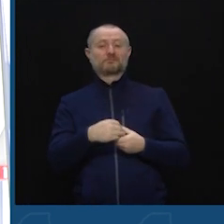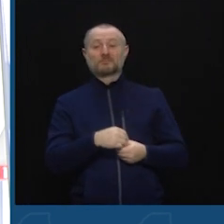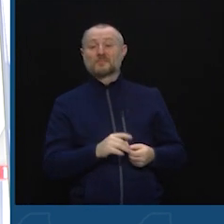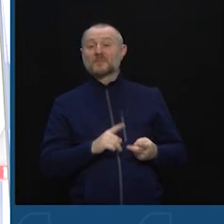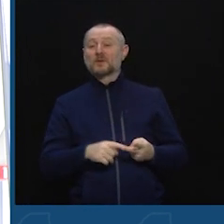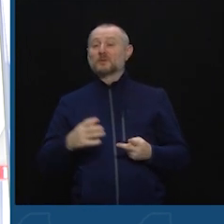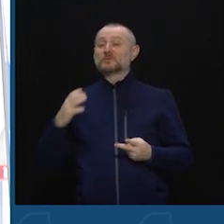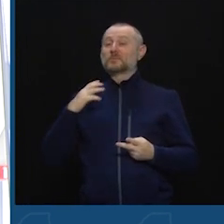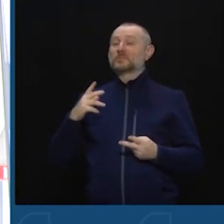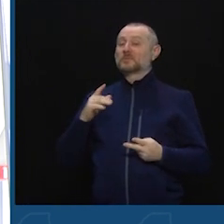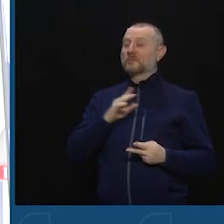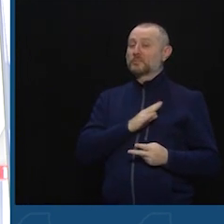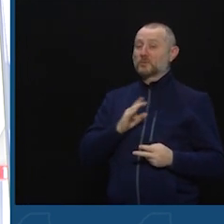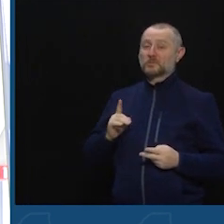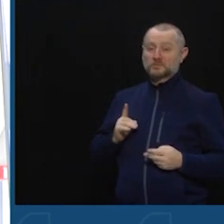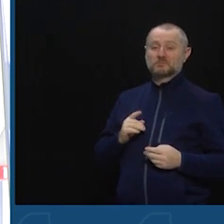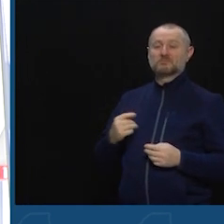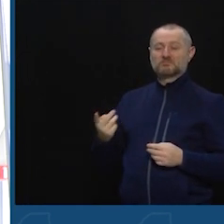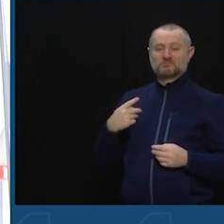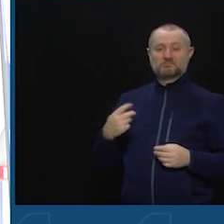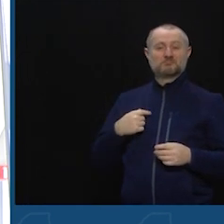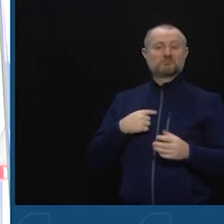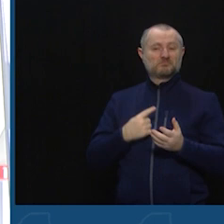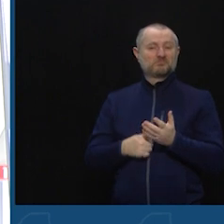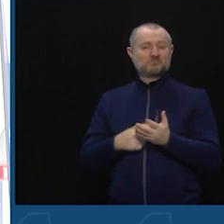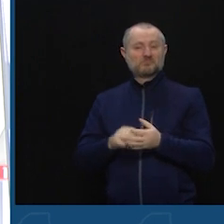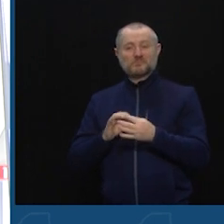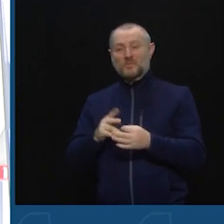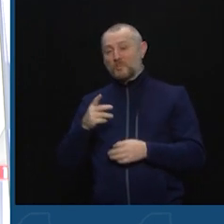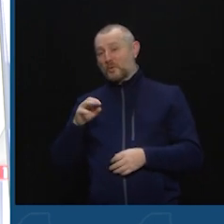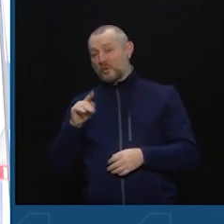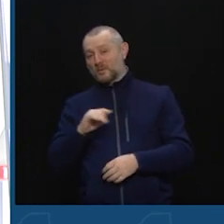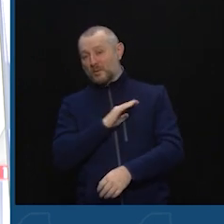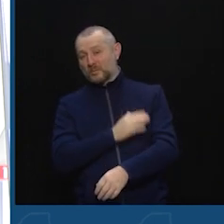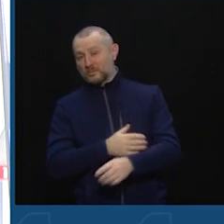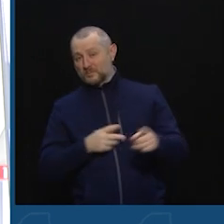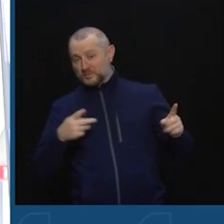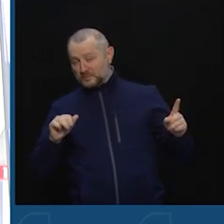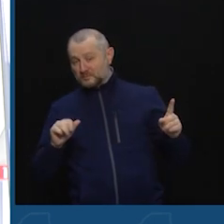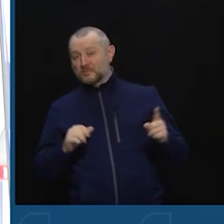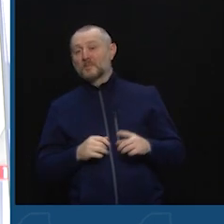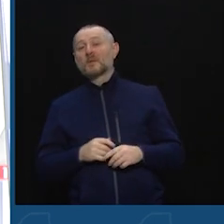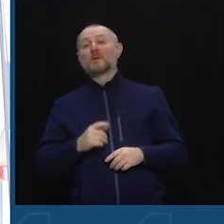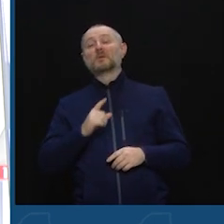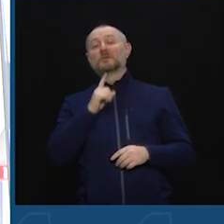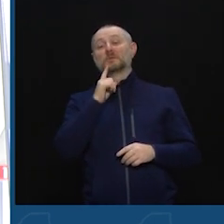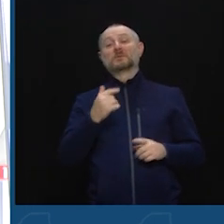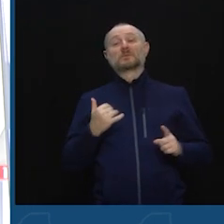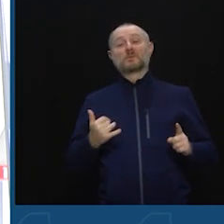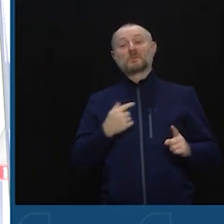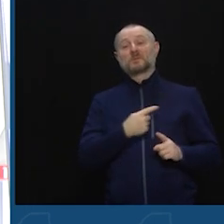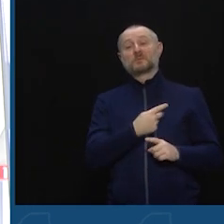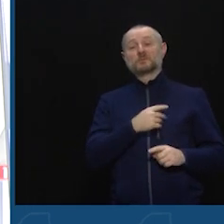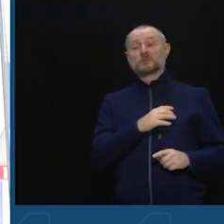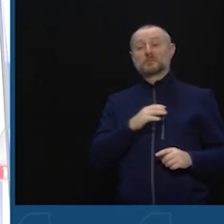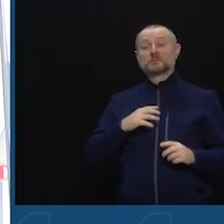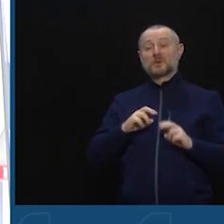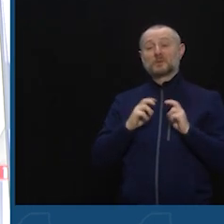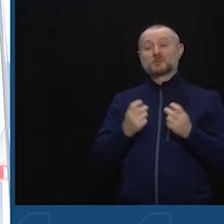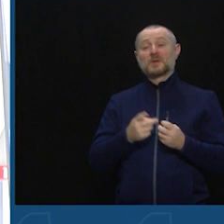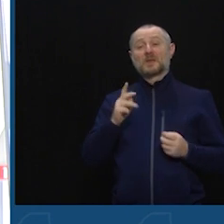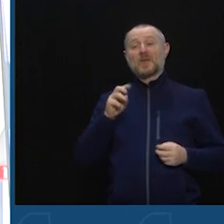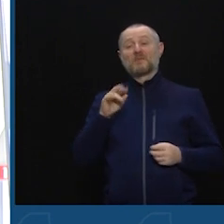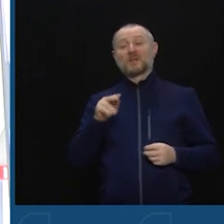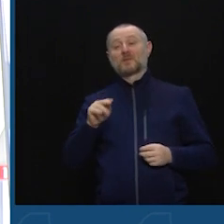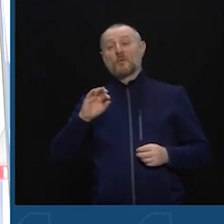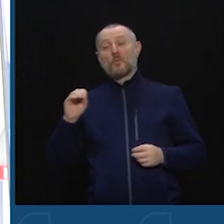of the board and I have formed at the Port Authority. With that, our chair, Kevin O'Toole, I welcome you